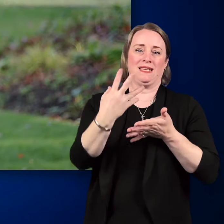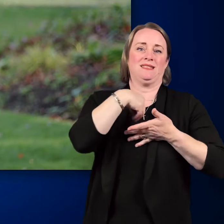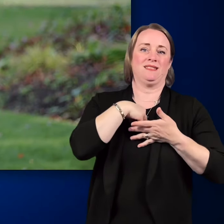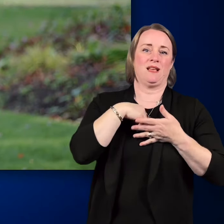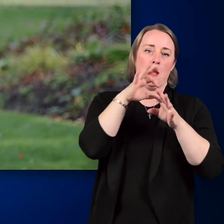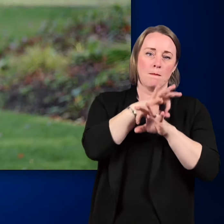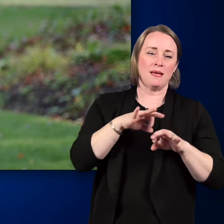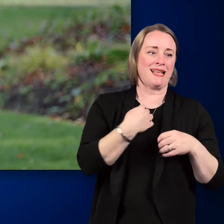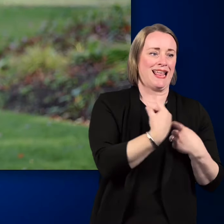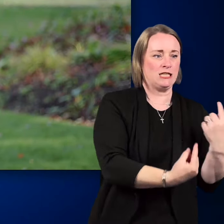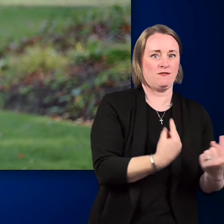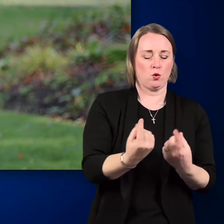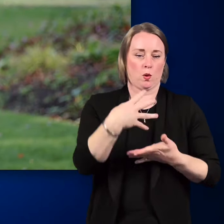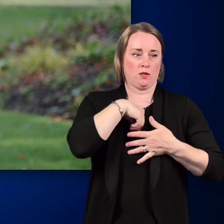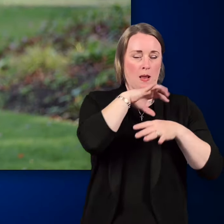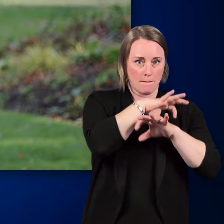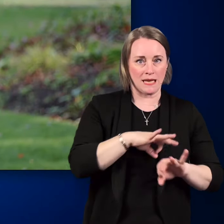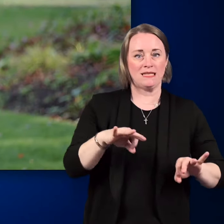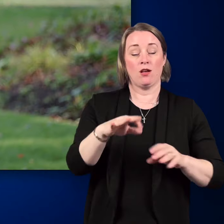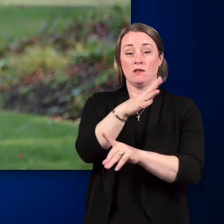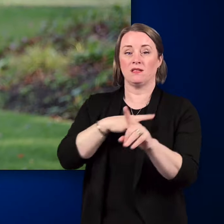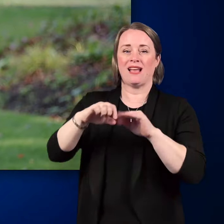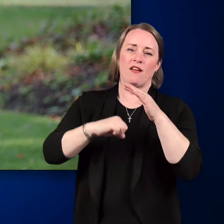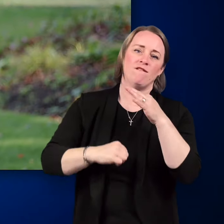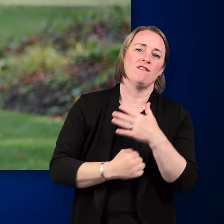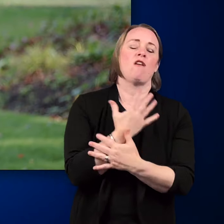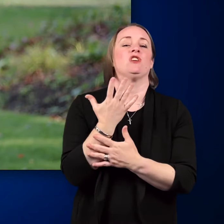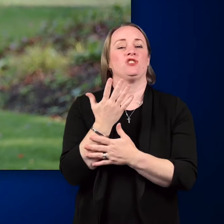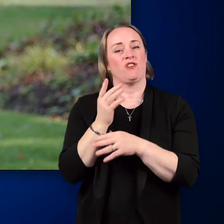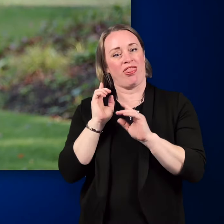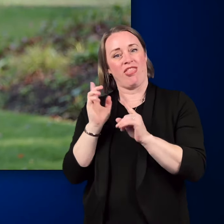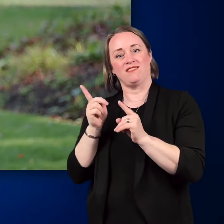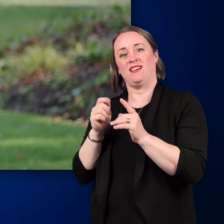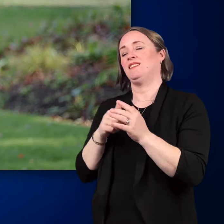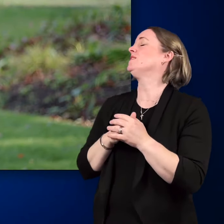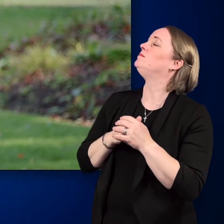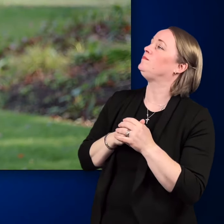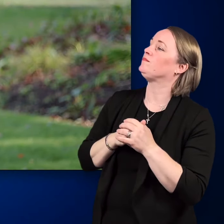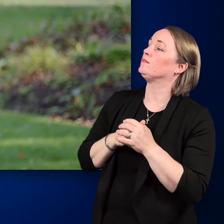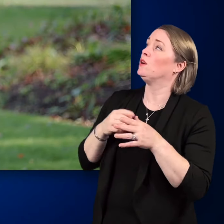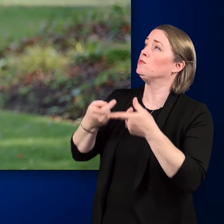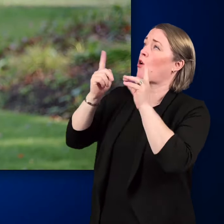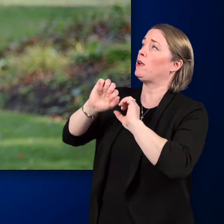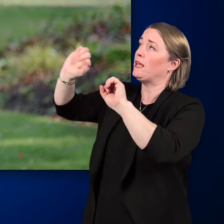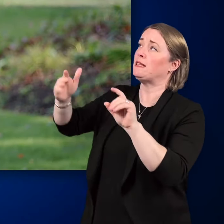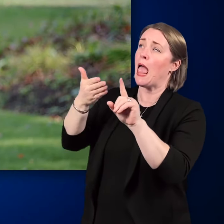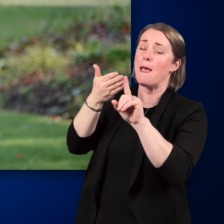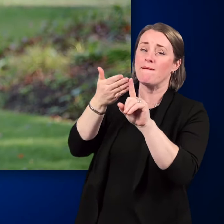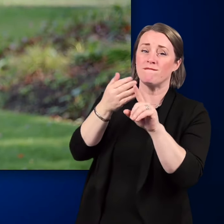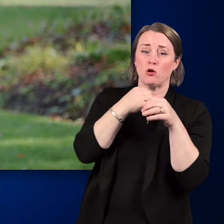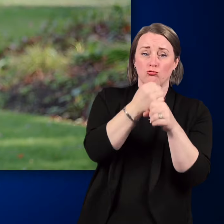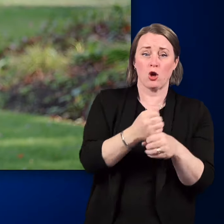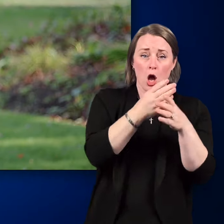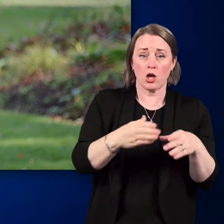society, individuals who flourish. It's God's intention for his church.